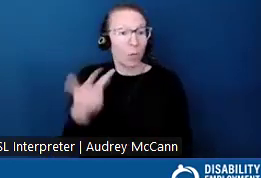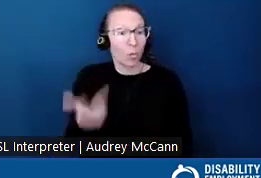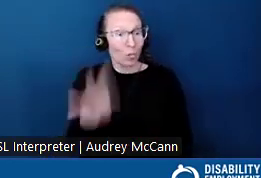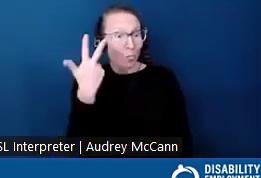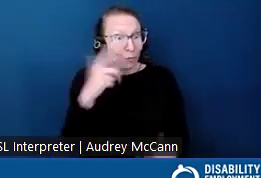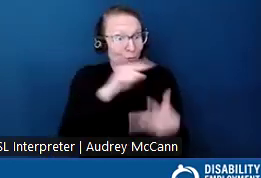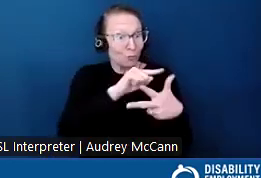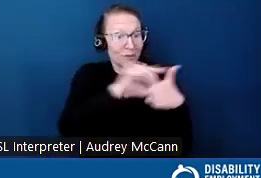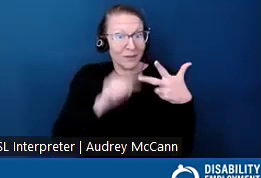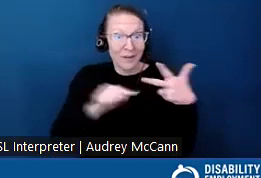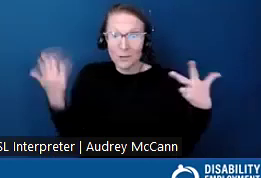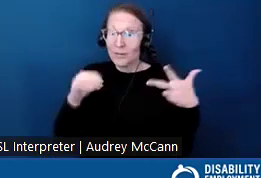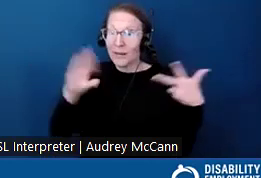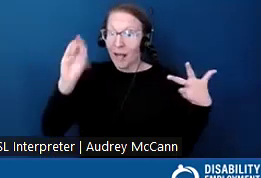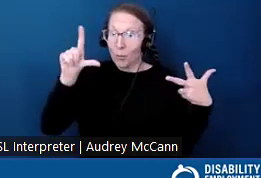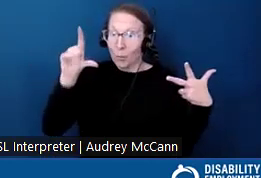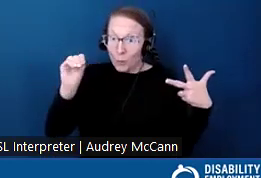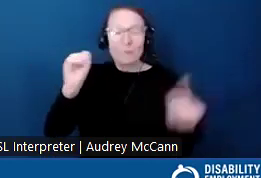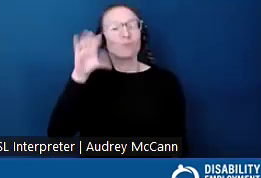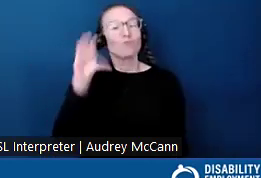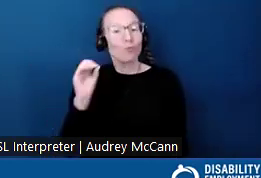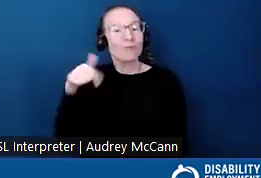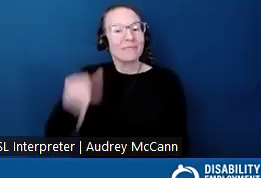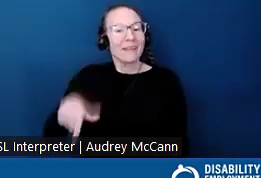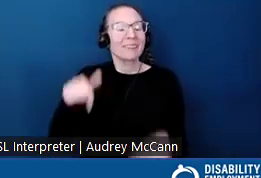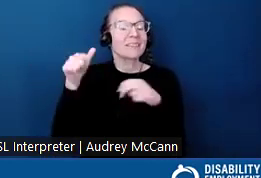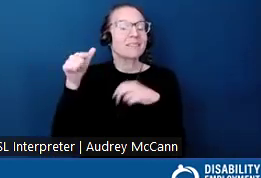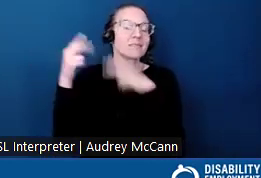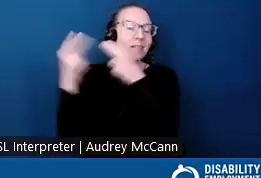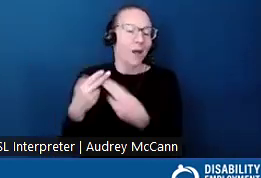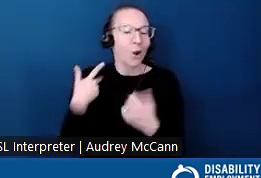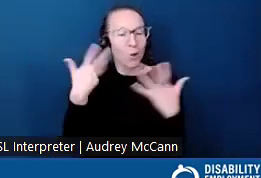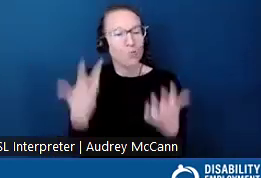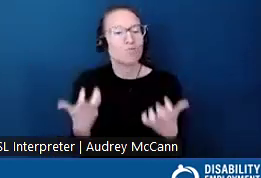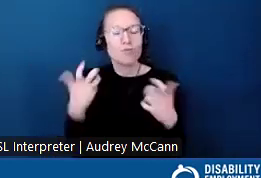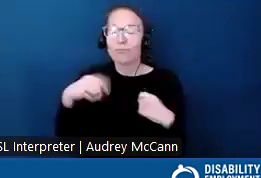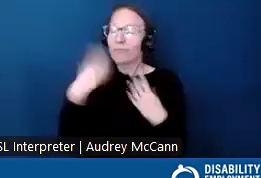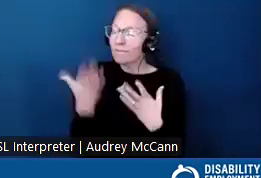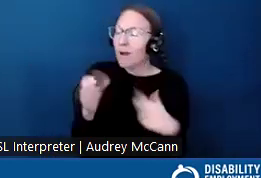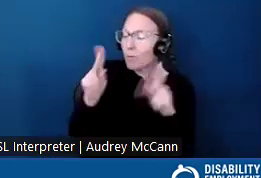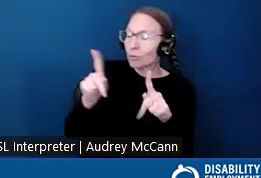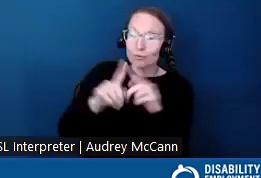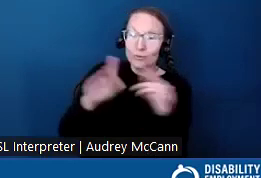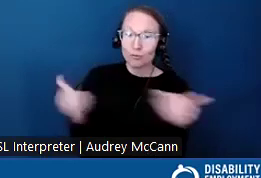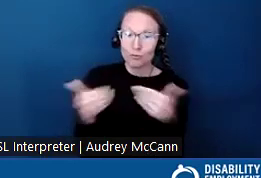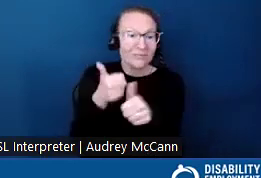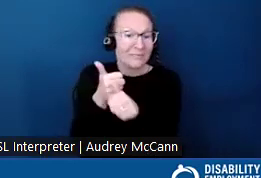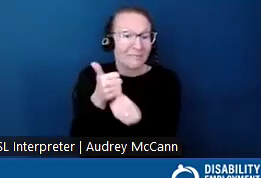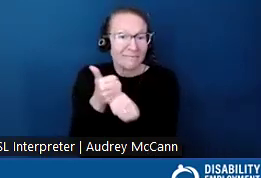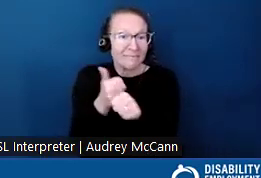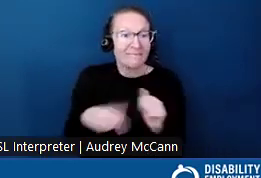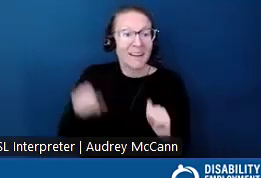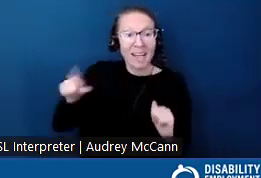centers in Colorado. And so on this slide, I want to give each of them an opportunity to introduce themselves. And Leah,